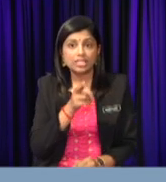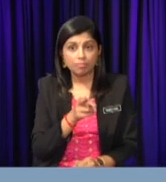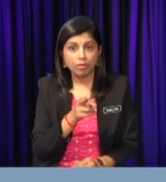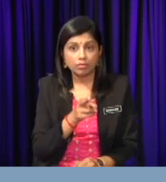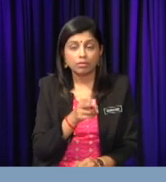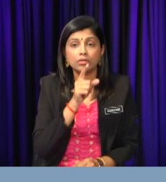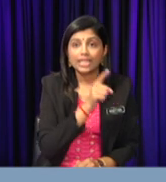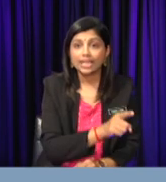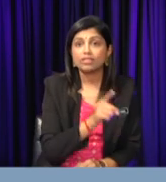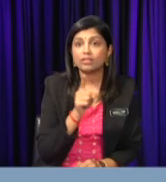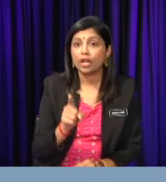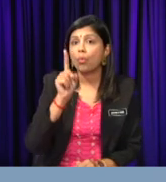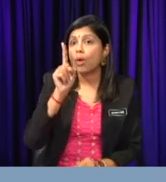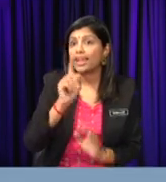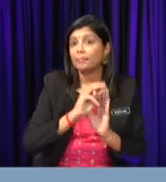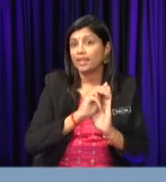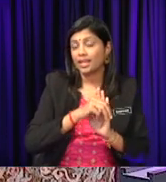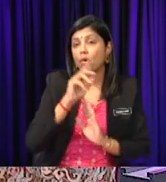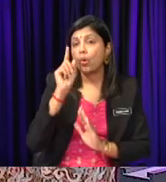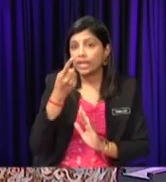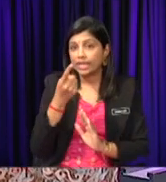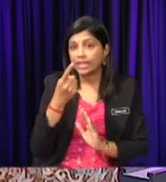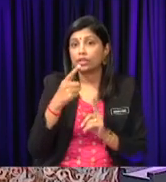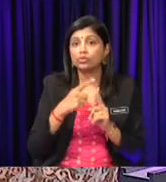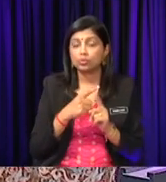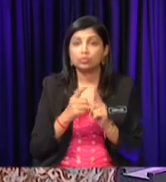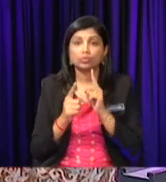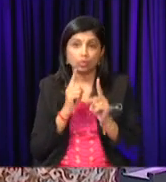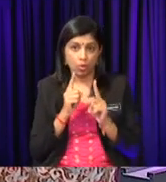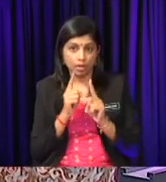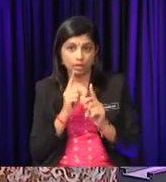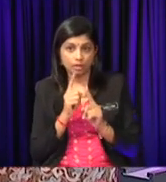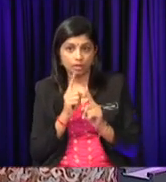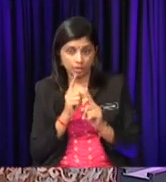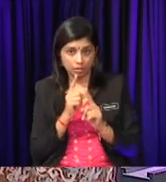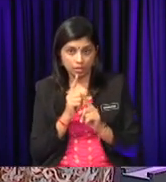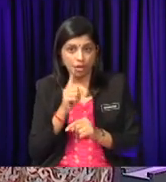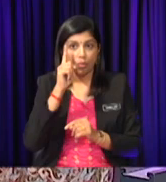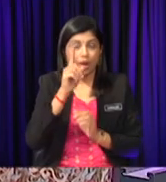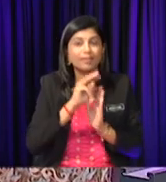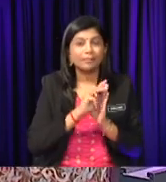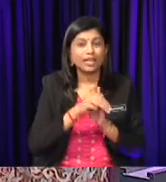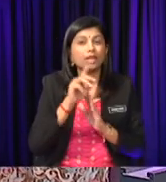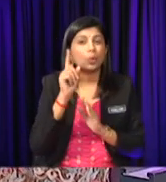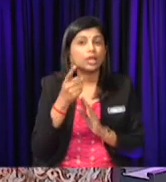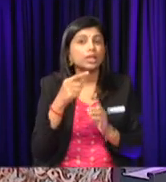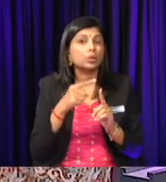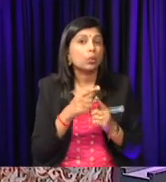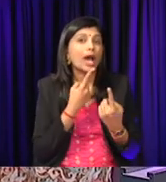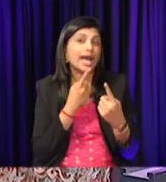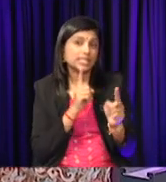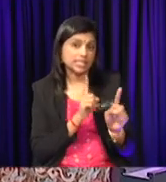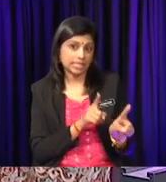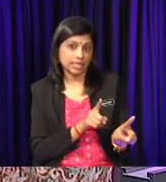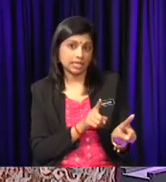candidate will only get 1 minute per candidate. All right, Shuen Lin and girls, the rest of you? So